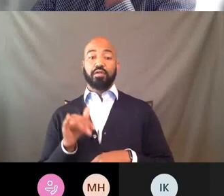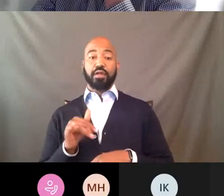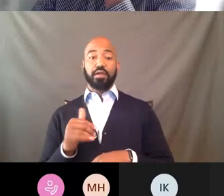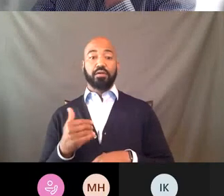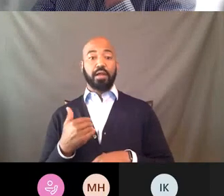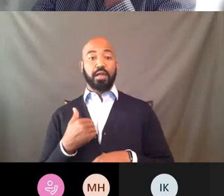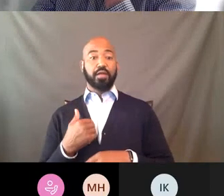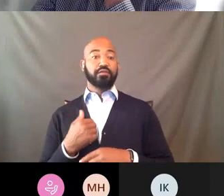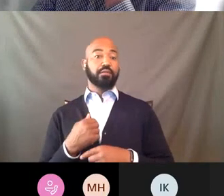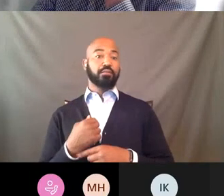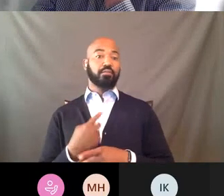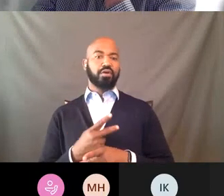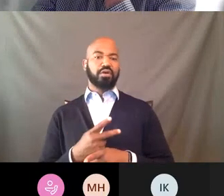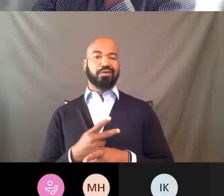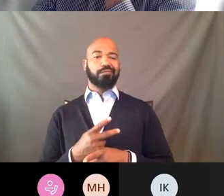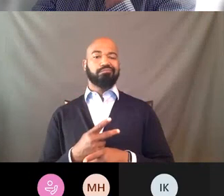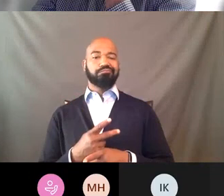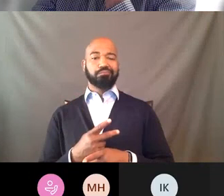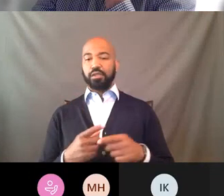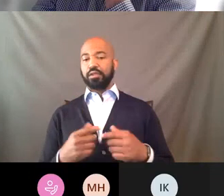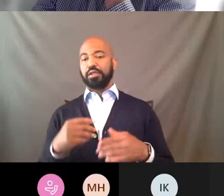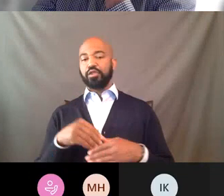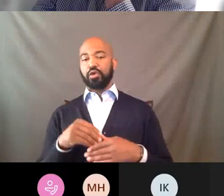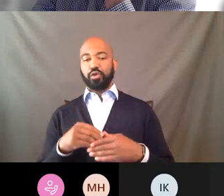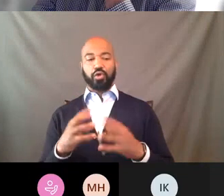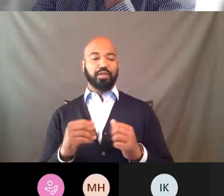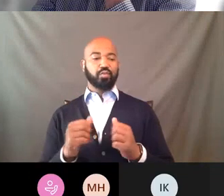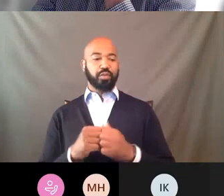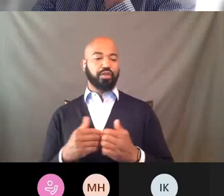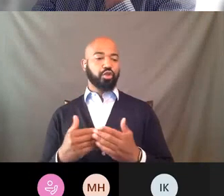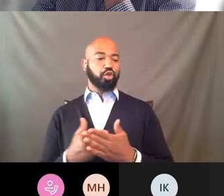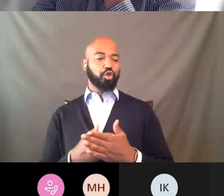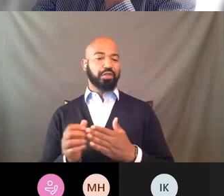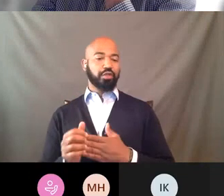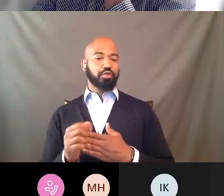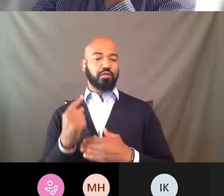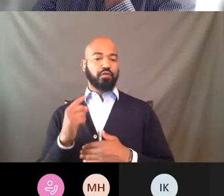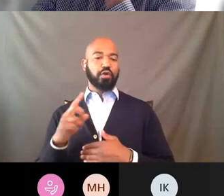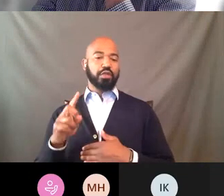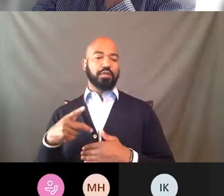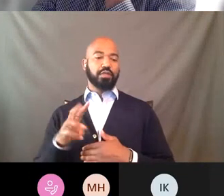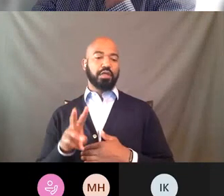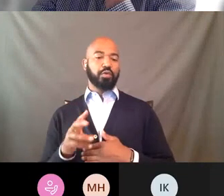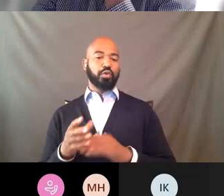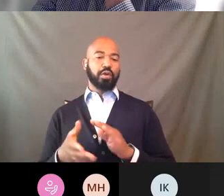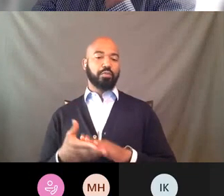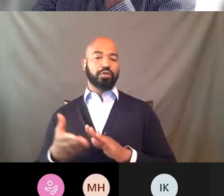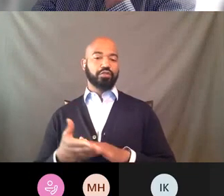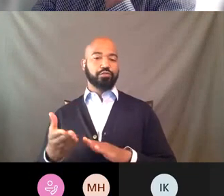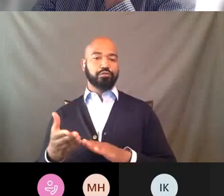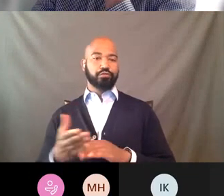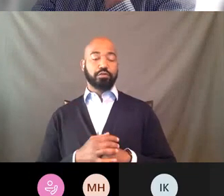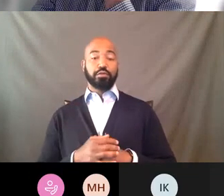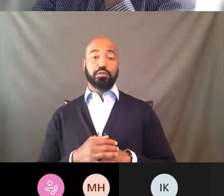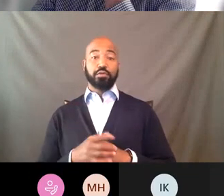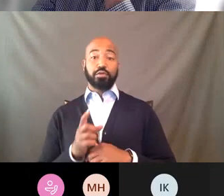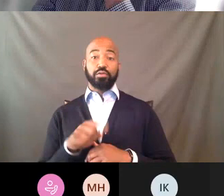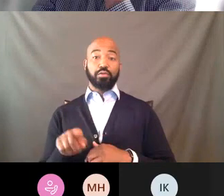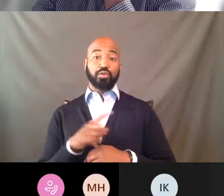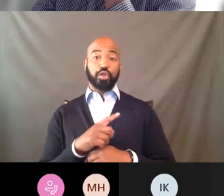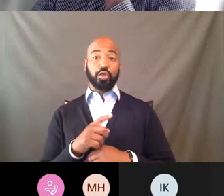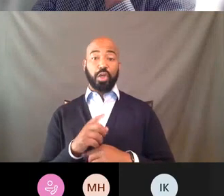very productive internal meetings with the new leadership in DPW operations. So I think, as you